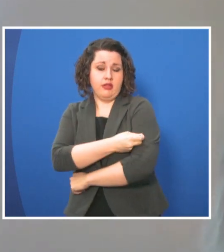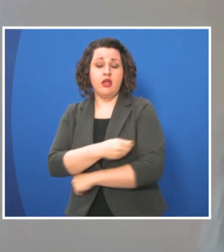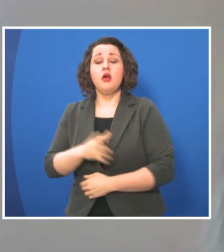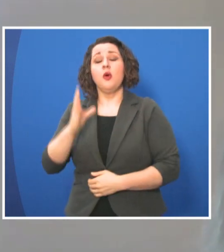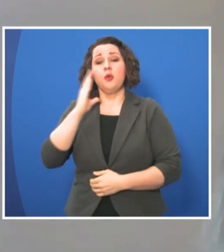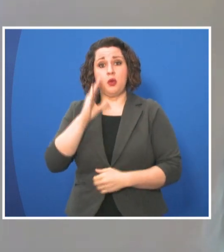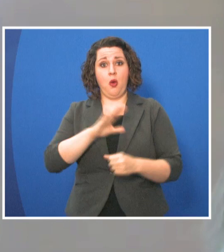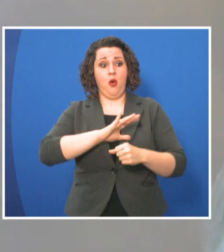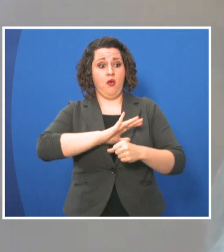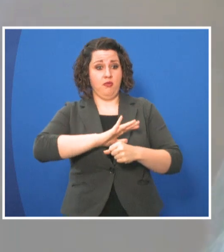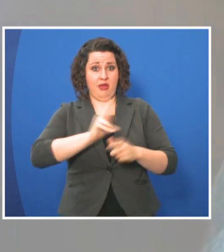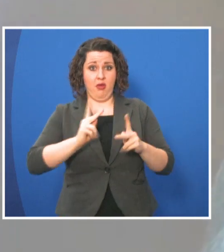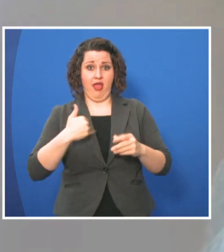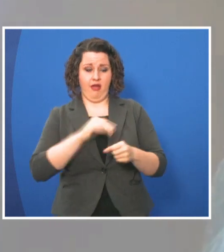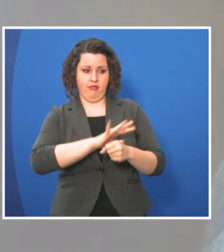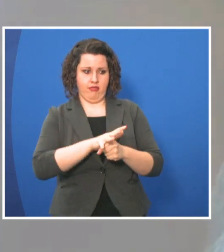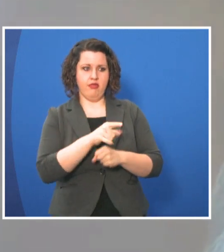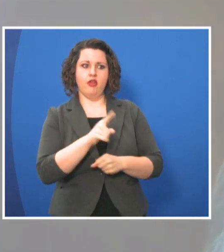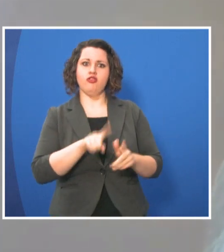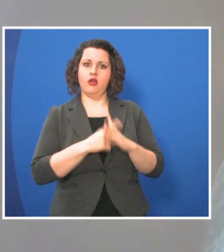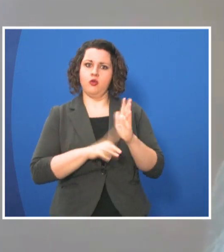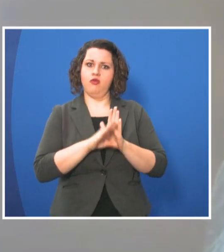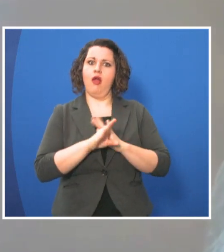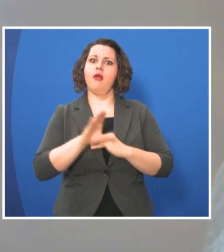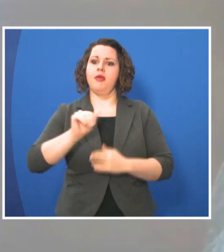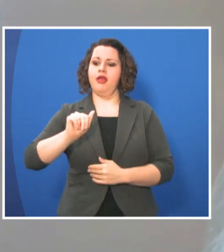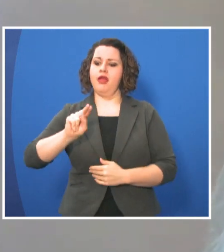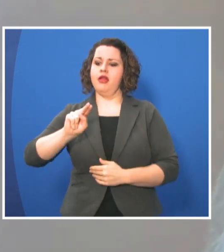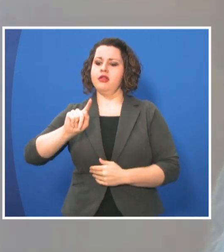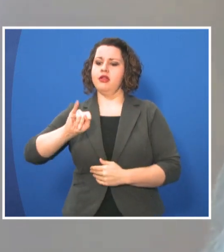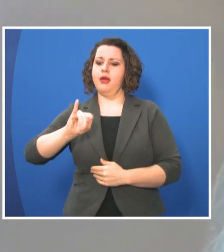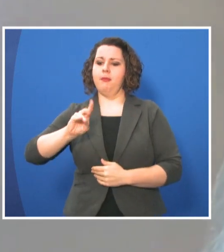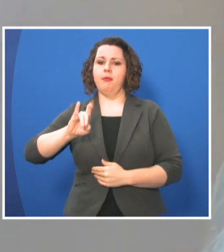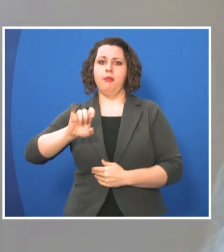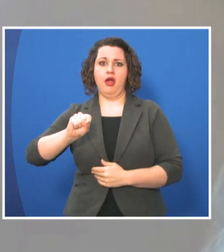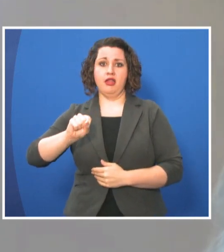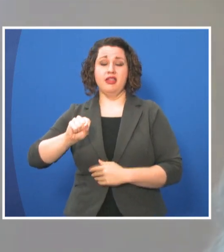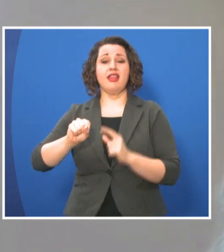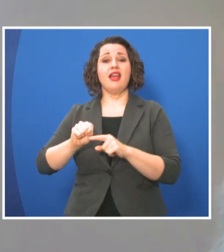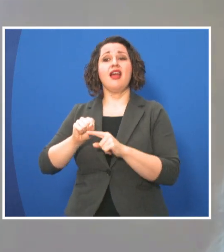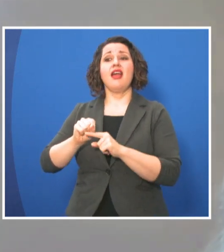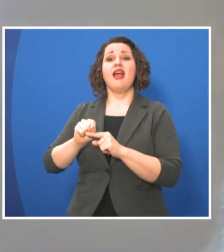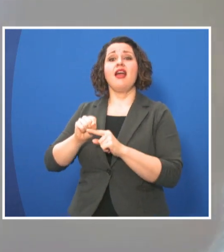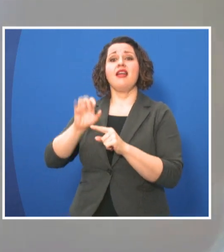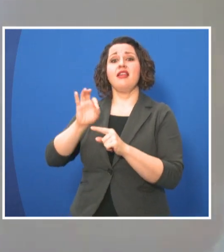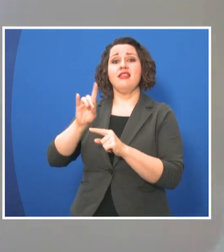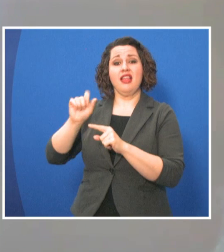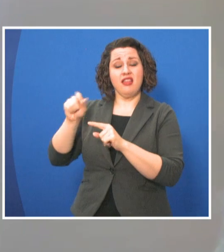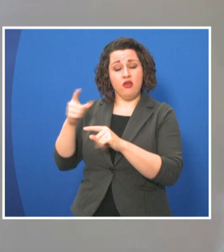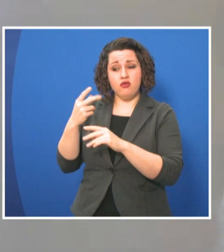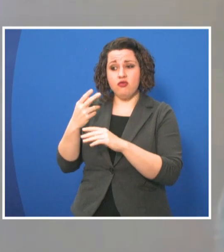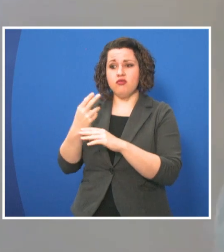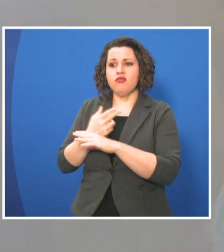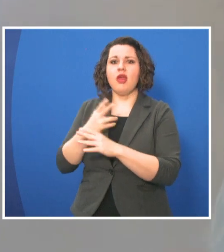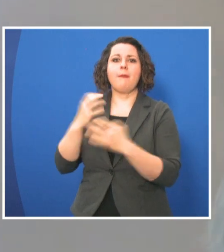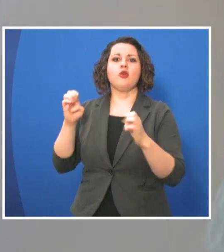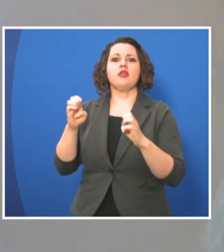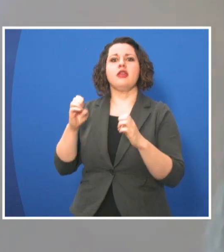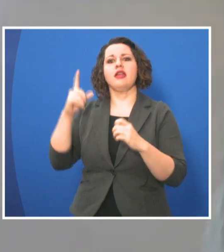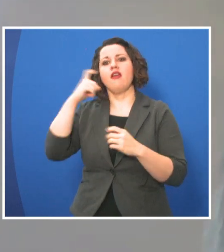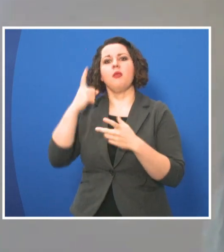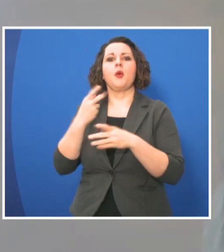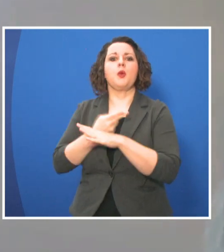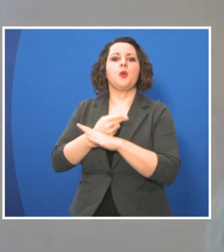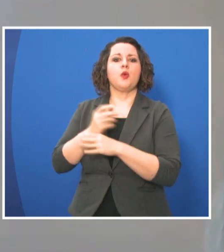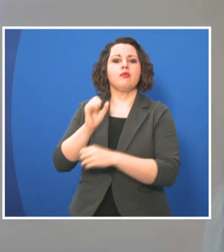of antibodies. And in fact, the FDA has issued what we call several emergency use authorizations or